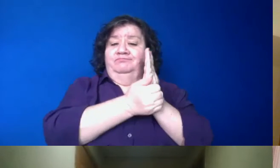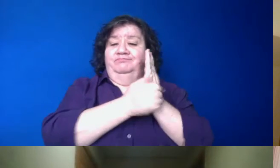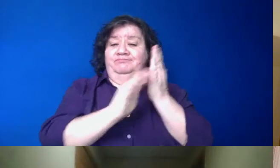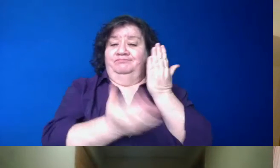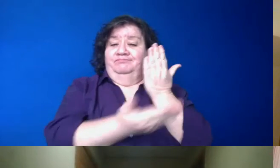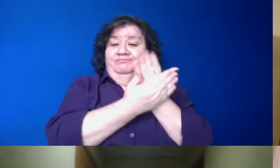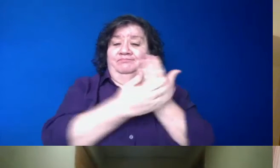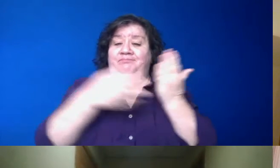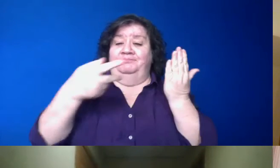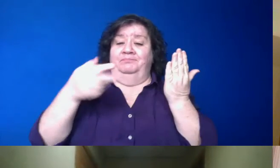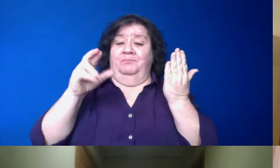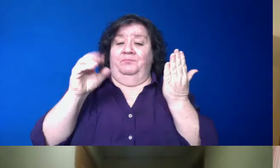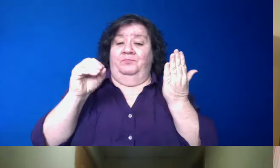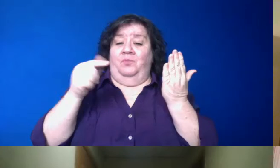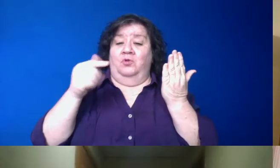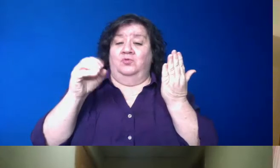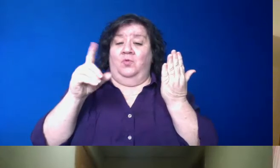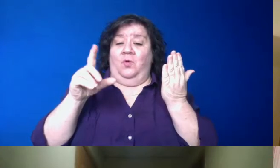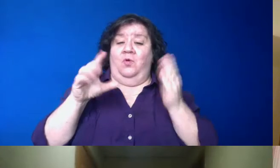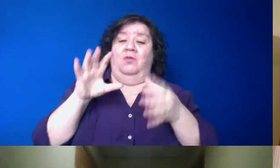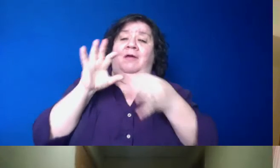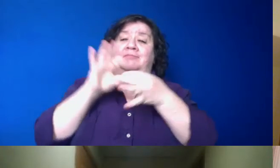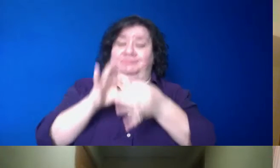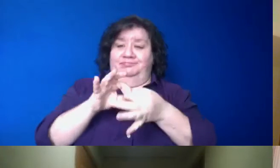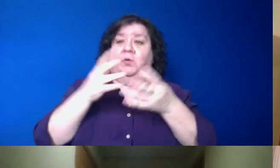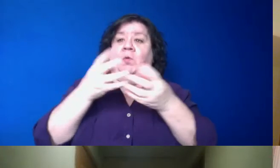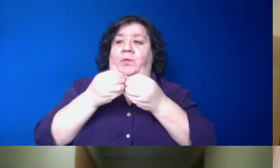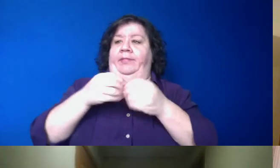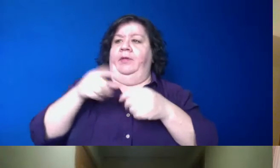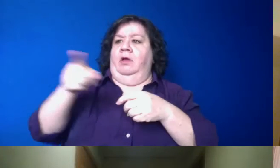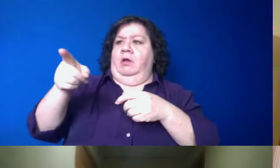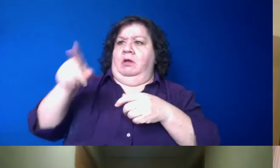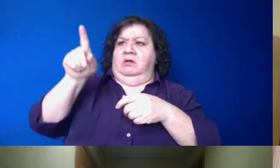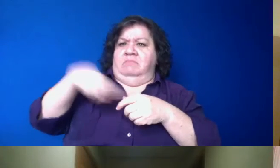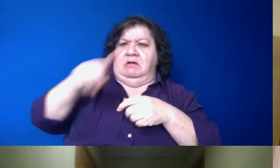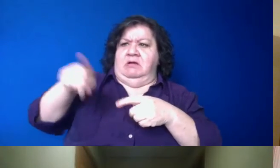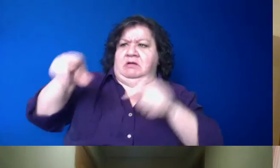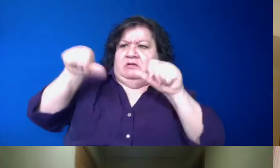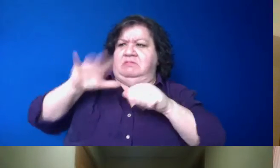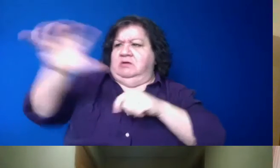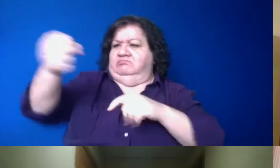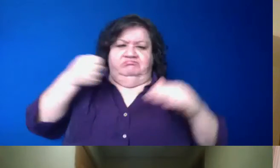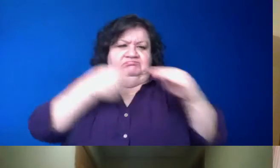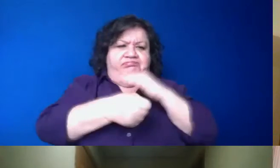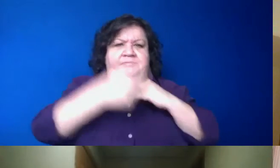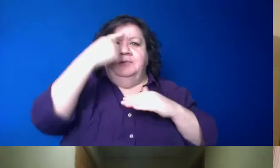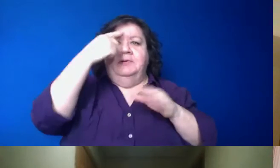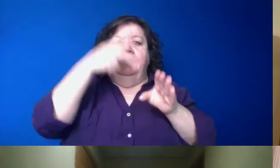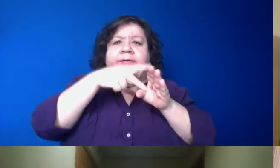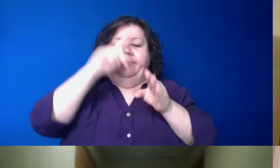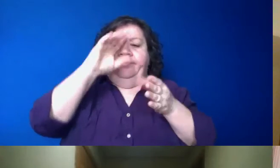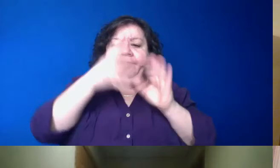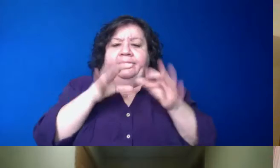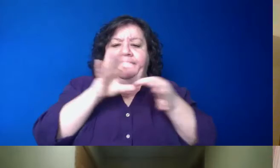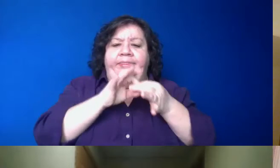any recommendations on what can be done to ensure these bodies comply with the CRPD? How can we ensure that courts, especially